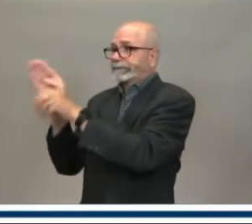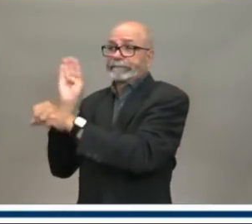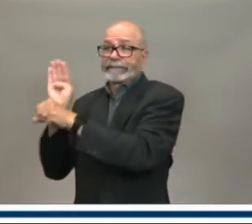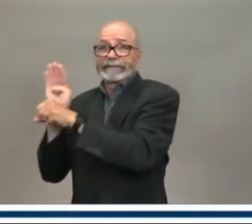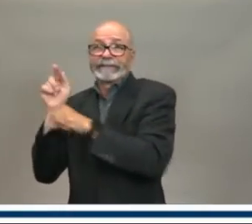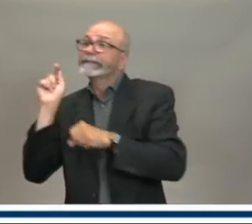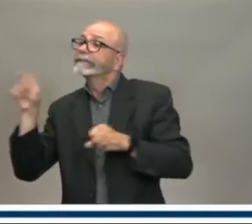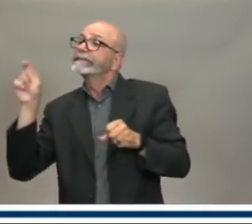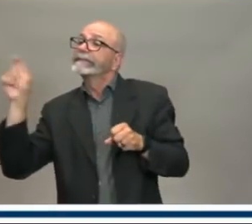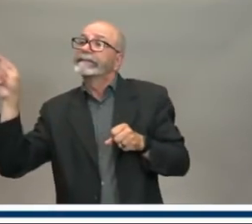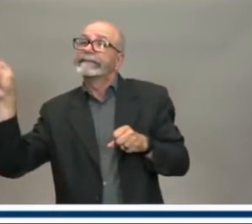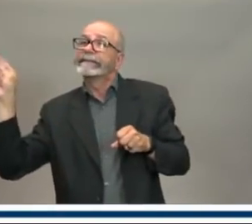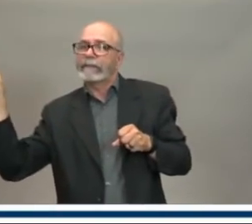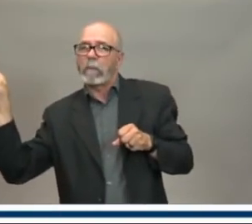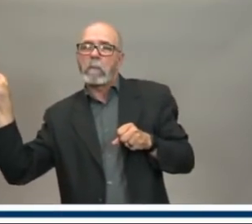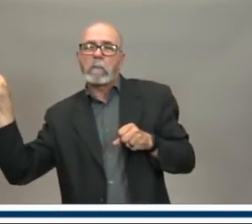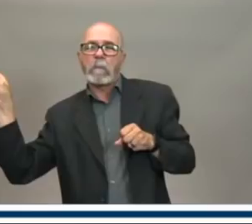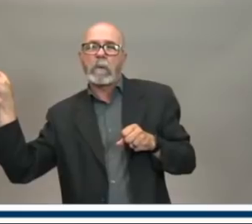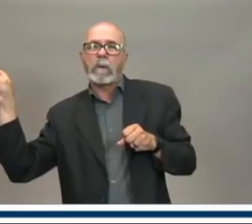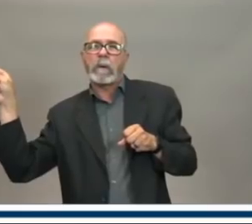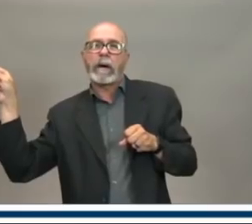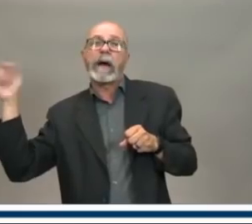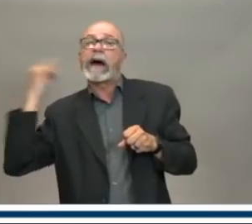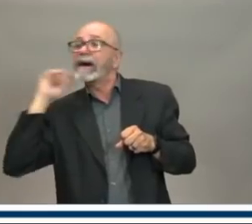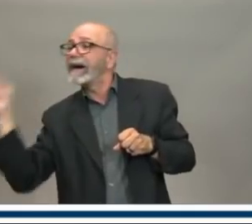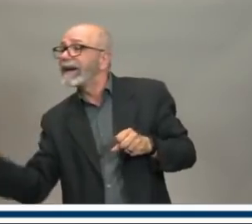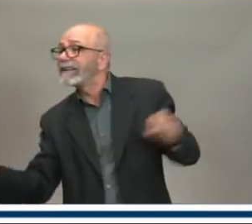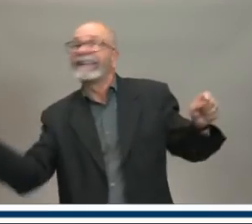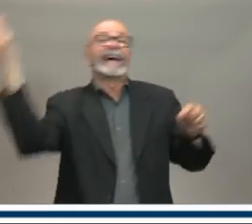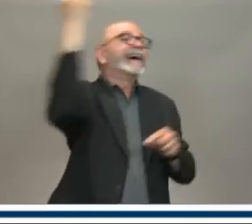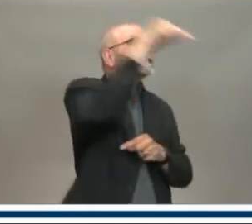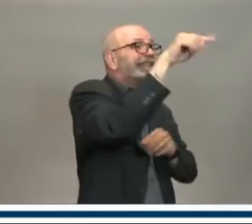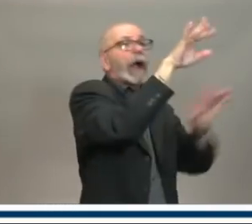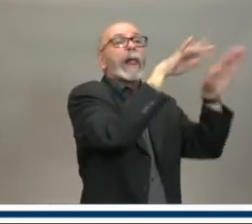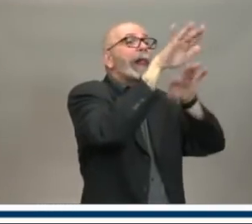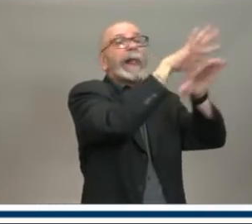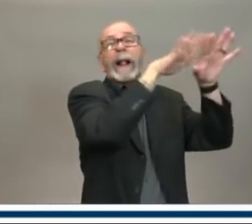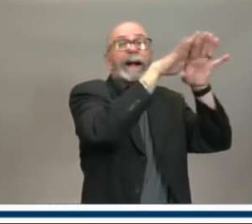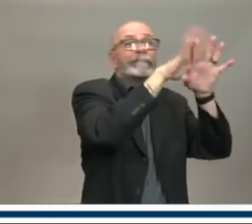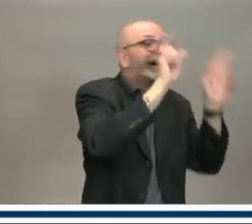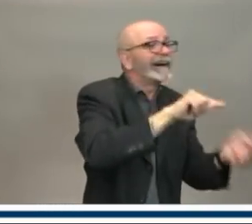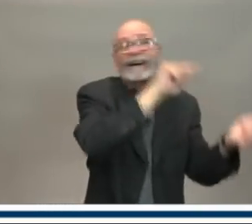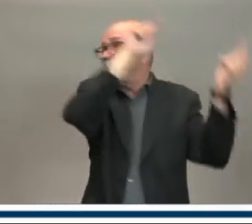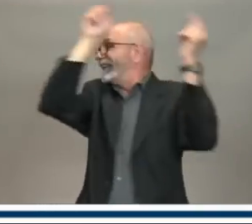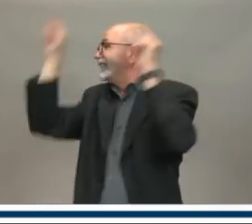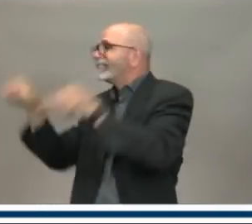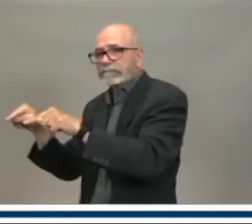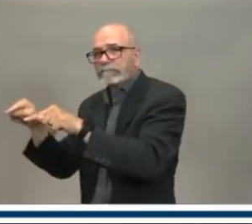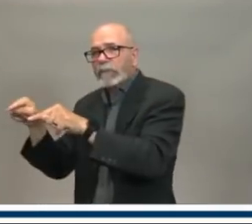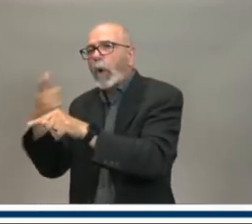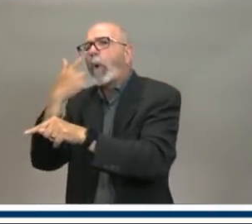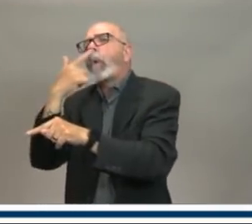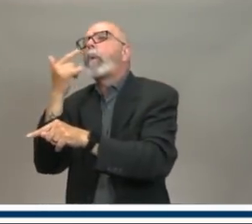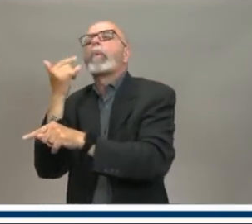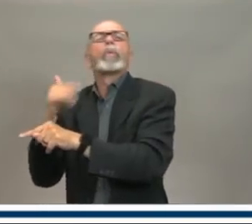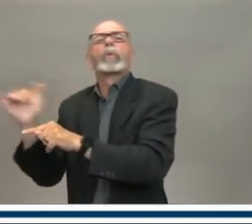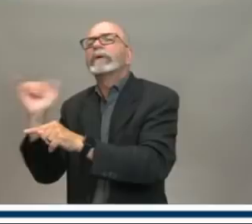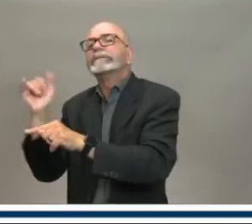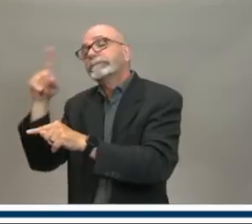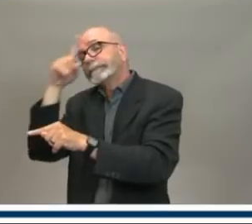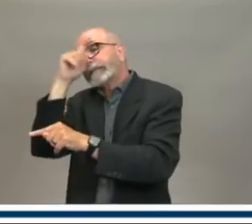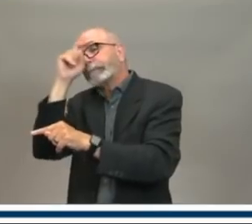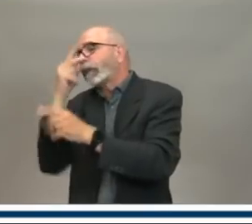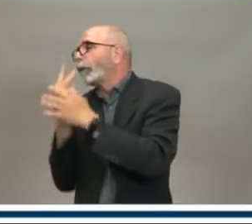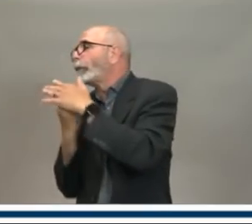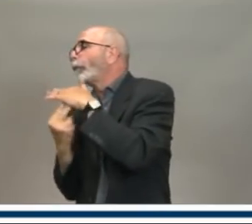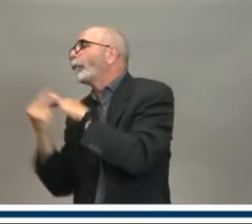does the mobility in and around Atlantic Canada look like for the summer months. Next question will go to Mike McDonald with the Canadian